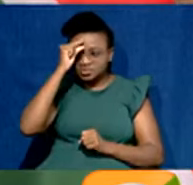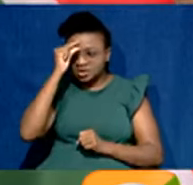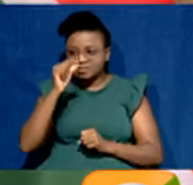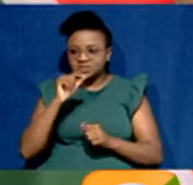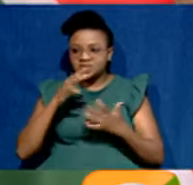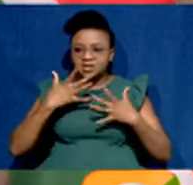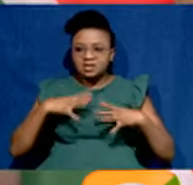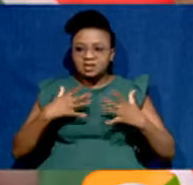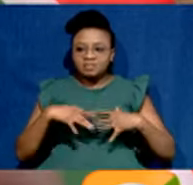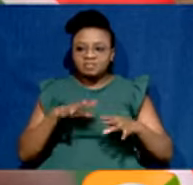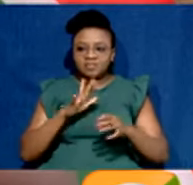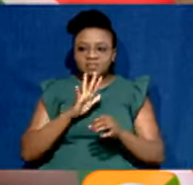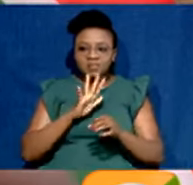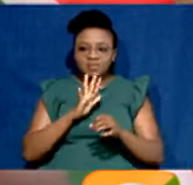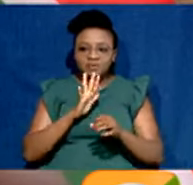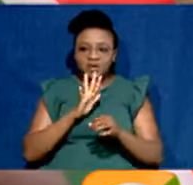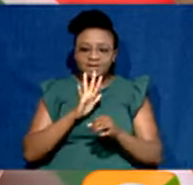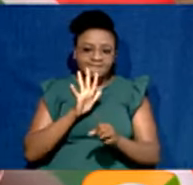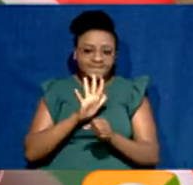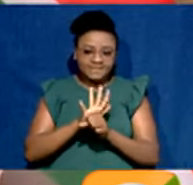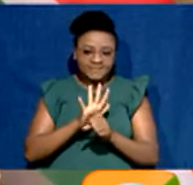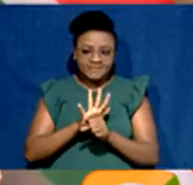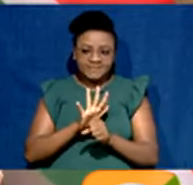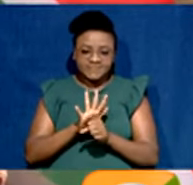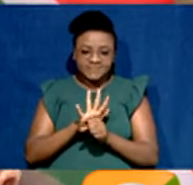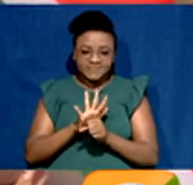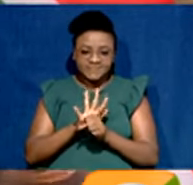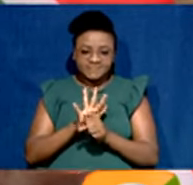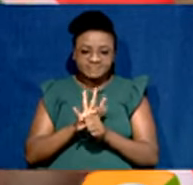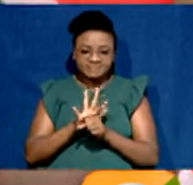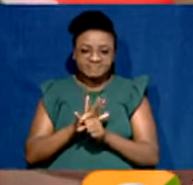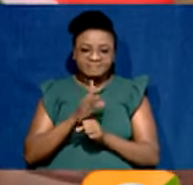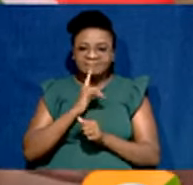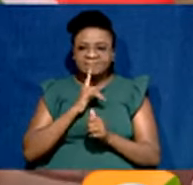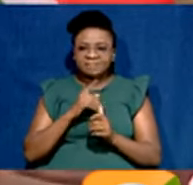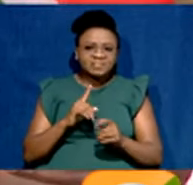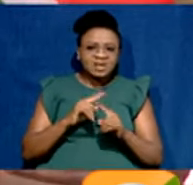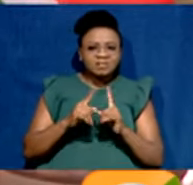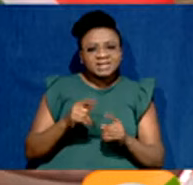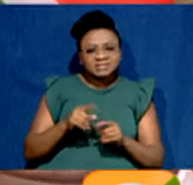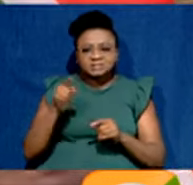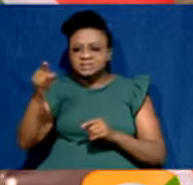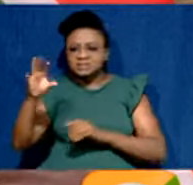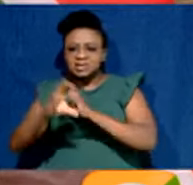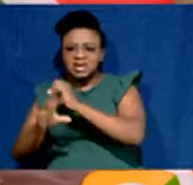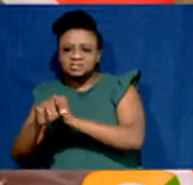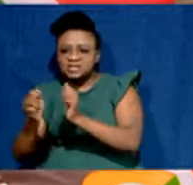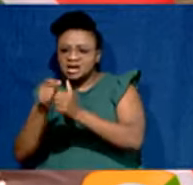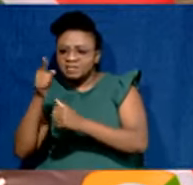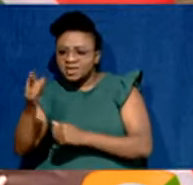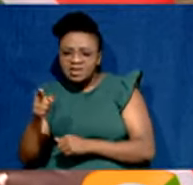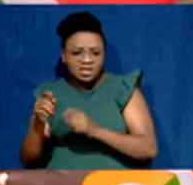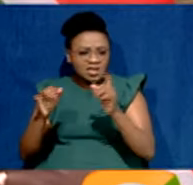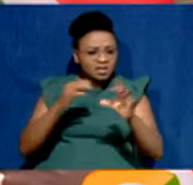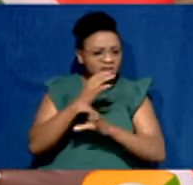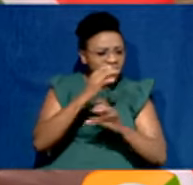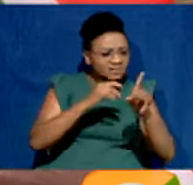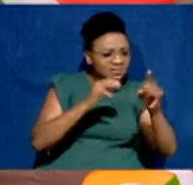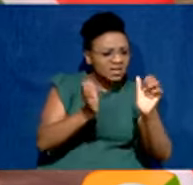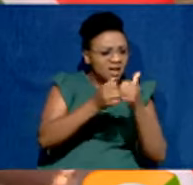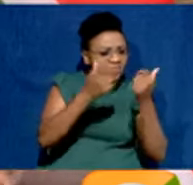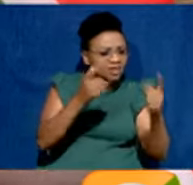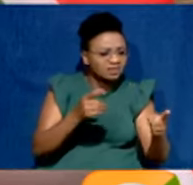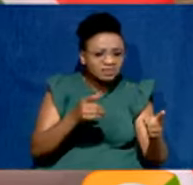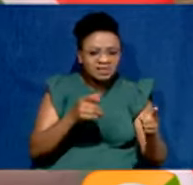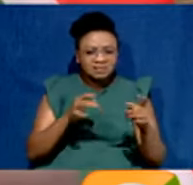many people keep saying, but this is what's happening in this country. This is what's happening in this country.